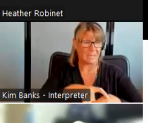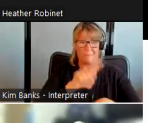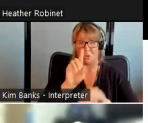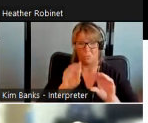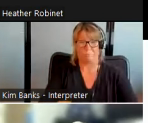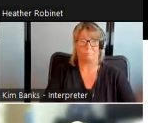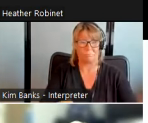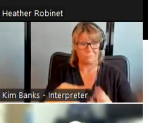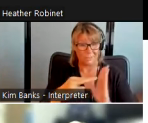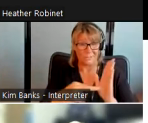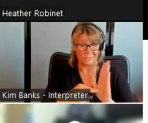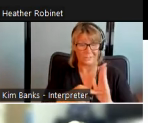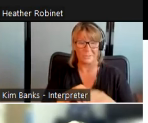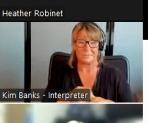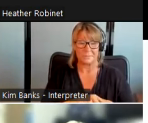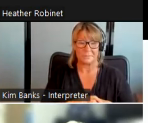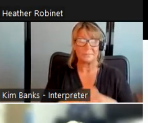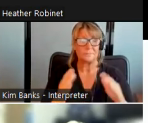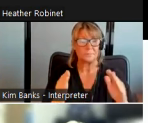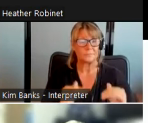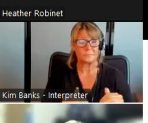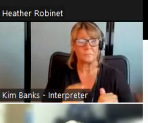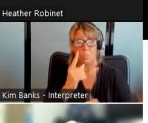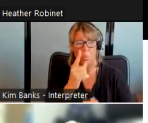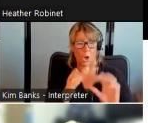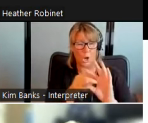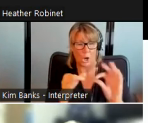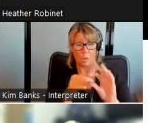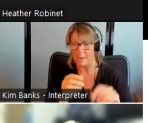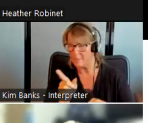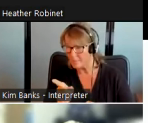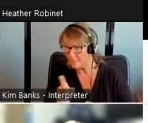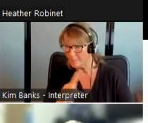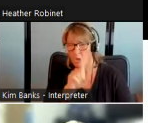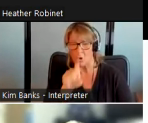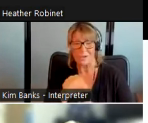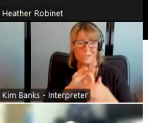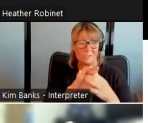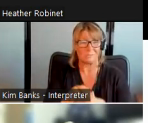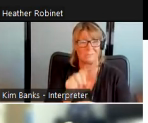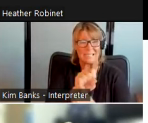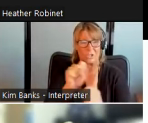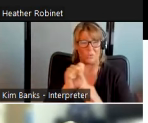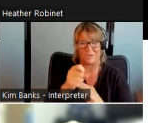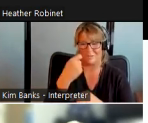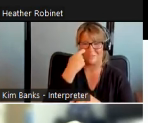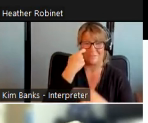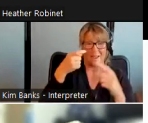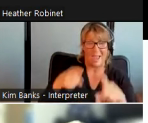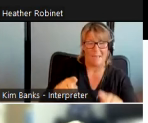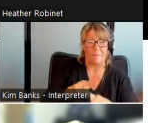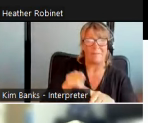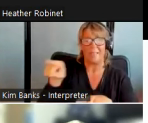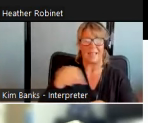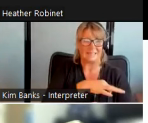Okay, next, there's a comment. I have a question regarding a recent scenario from a colleague who is unable to attend